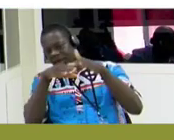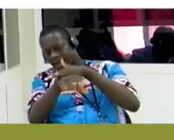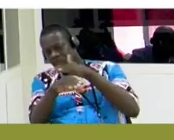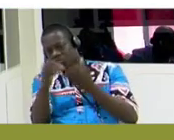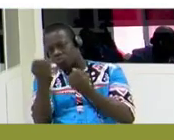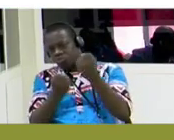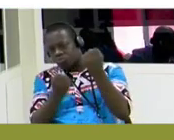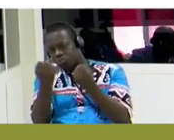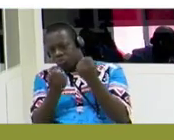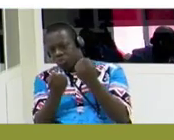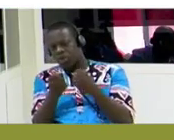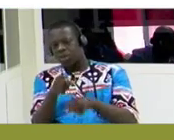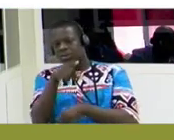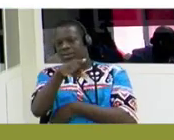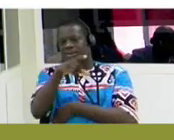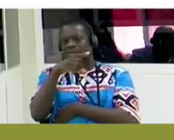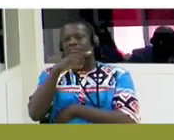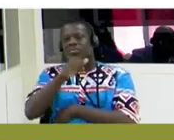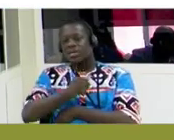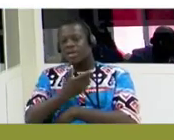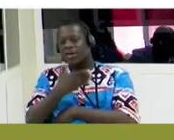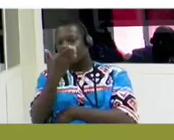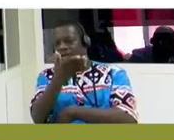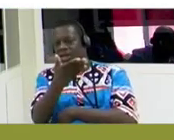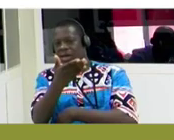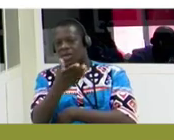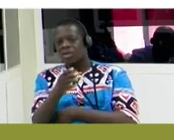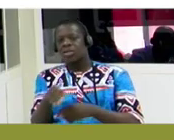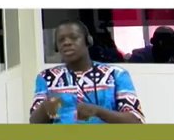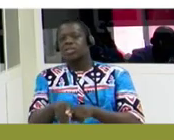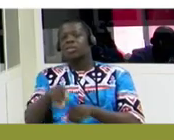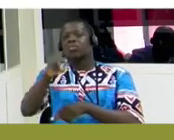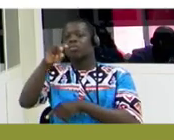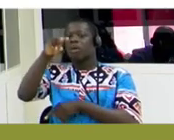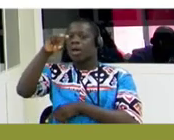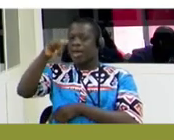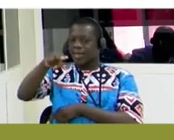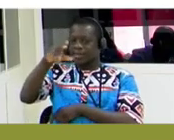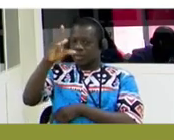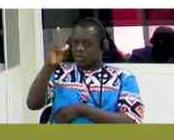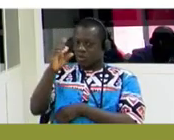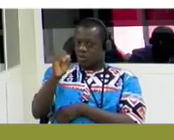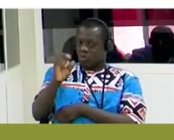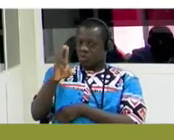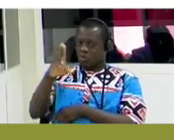there. Couple Ndur Omar. Omar Ndur.